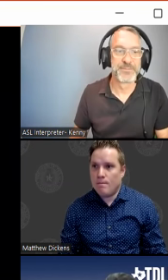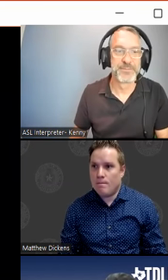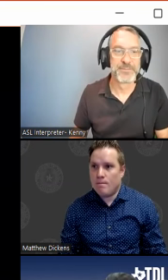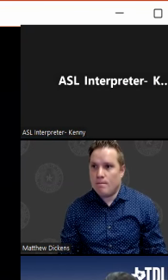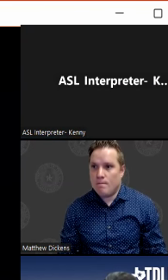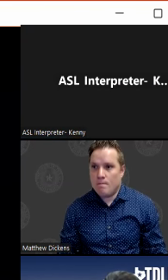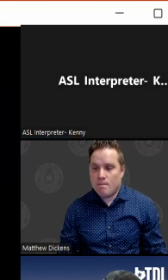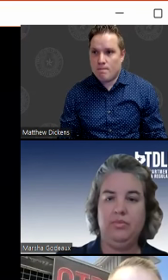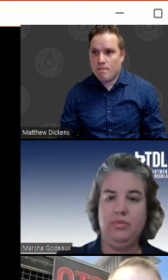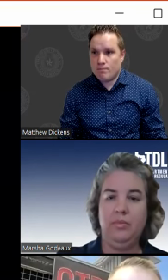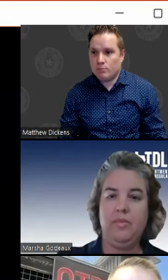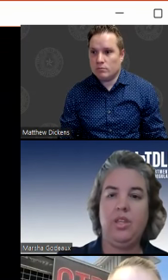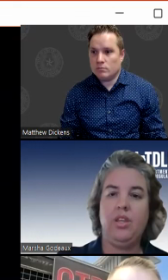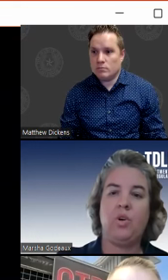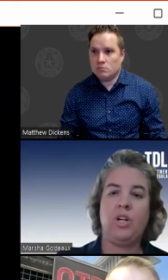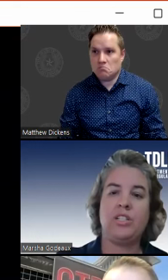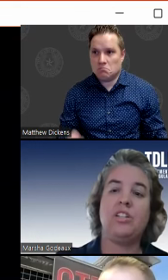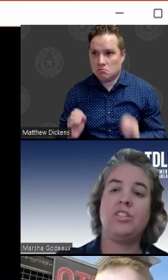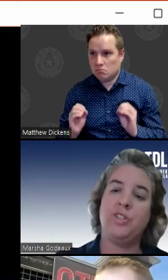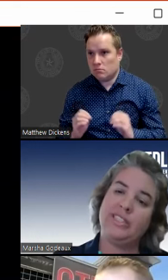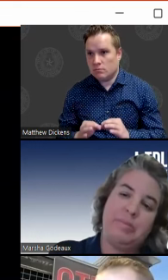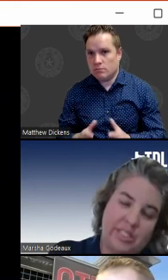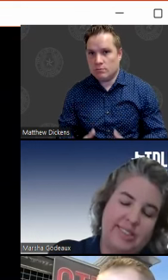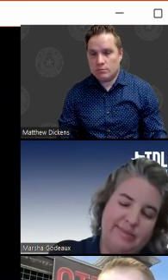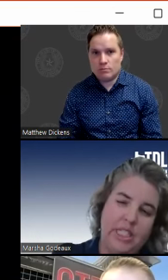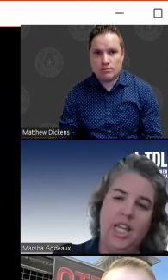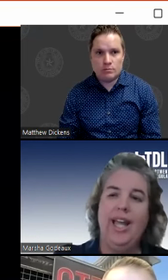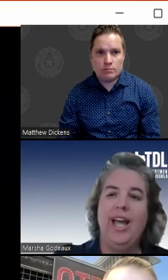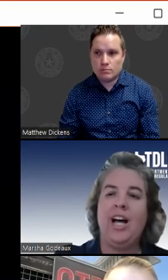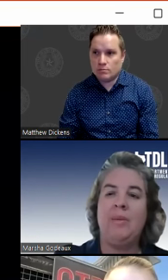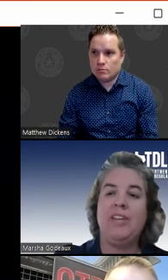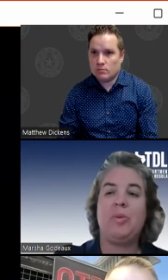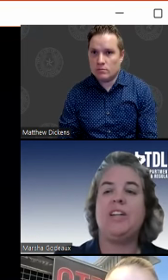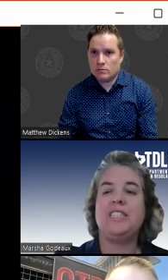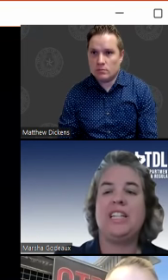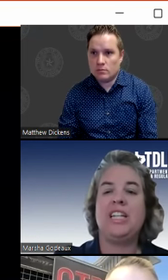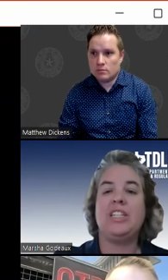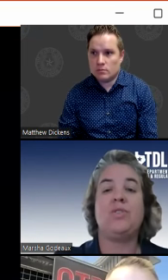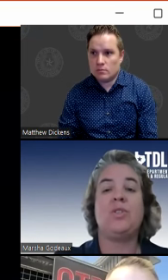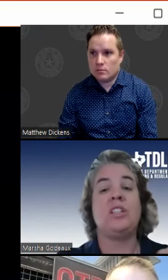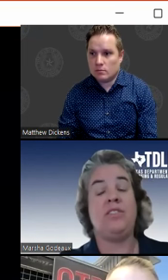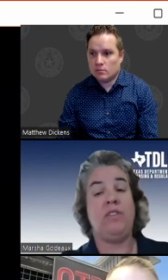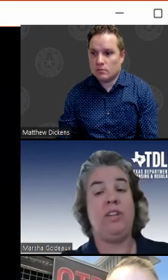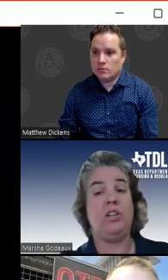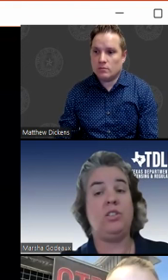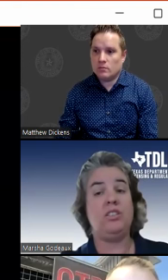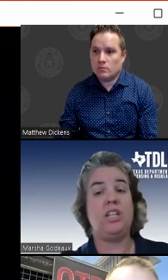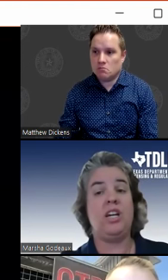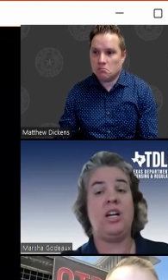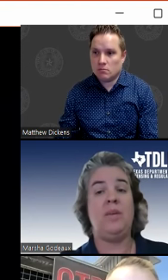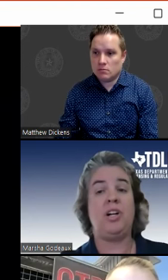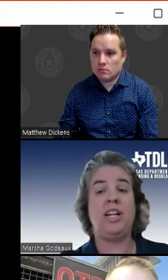parking. Of course, there's a few exceptions. If a parking facility is for delivery